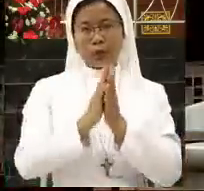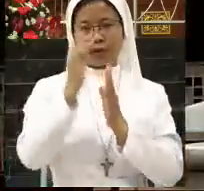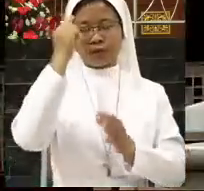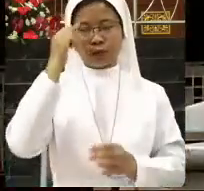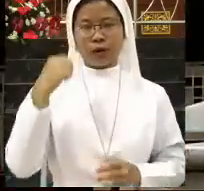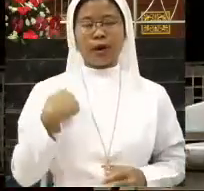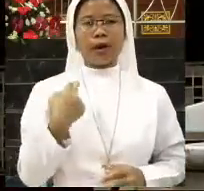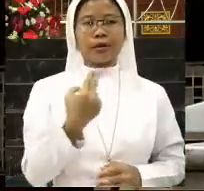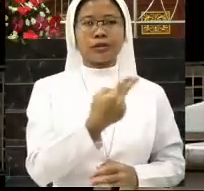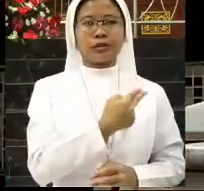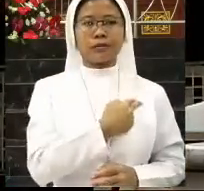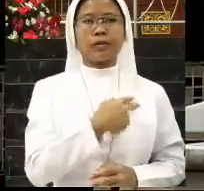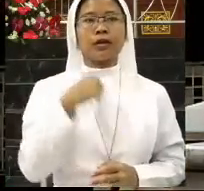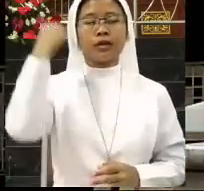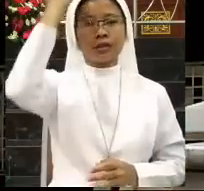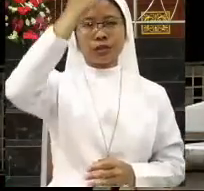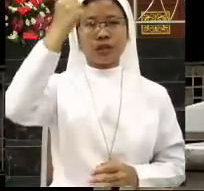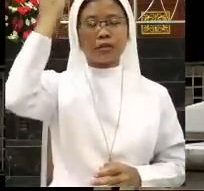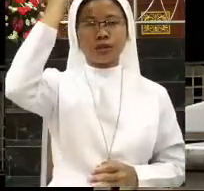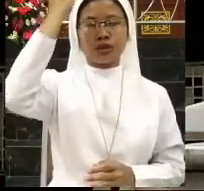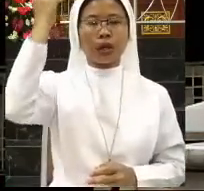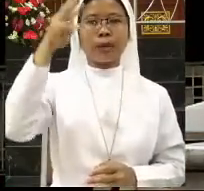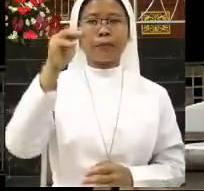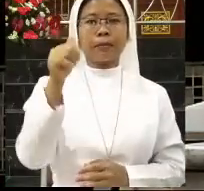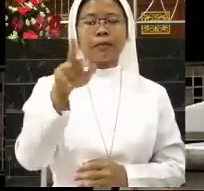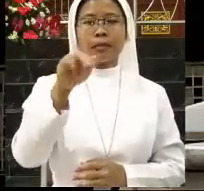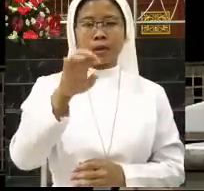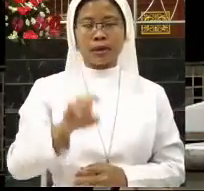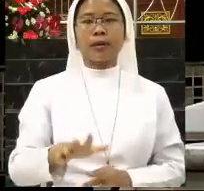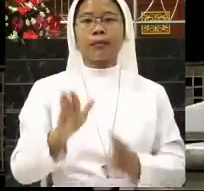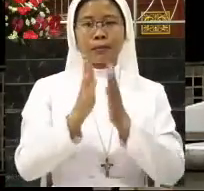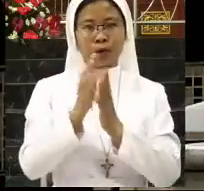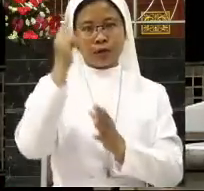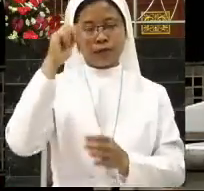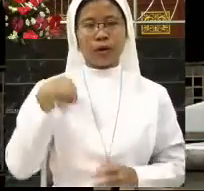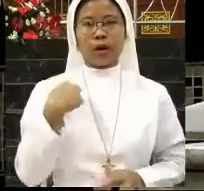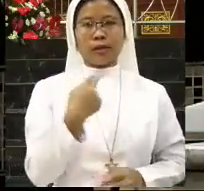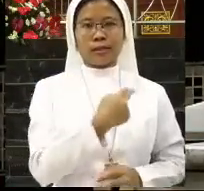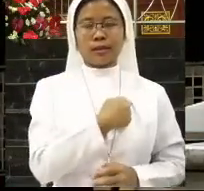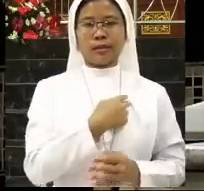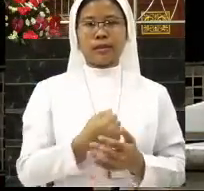us. Saint John the Evangelist, pray for us.